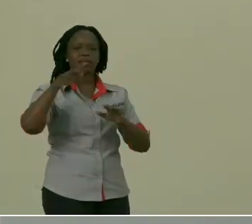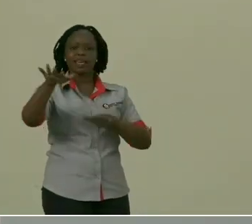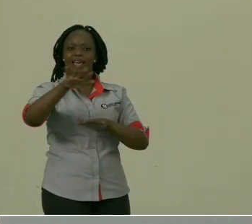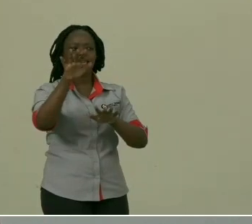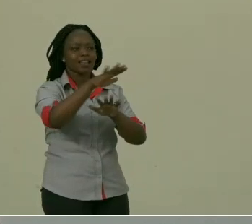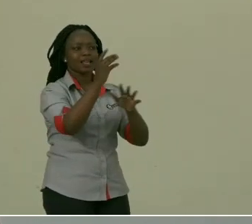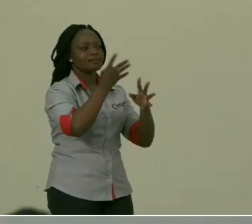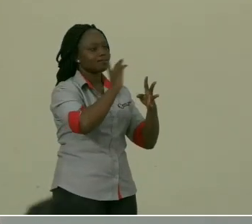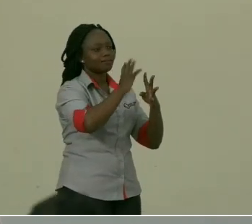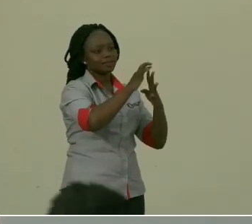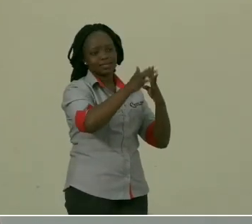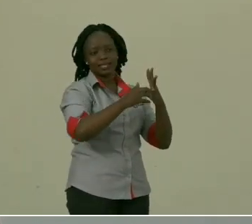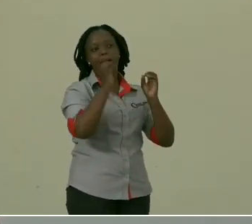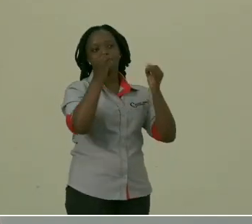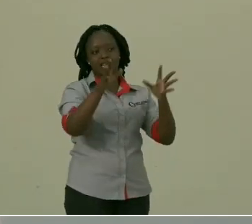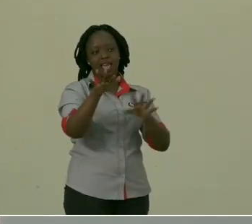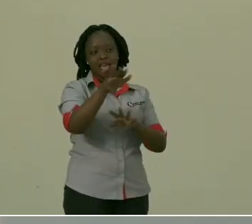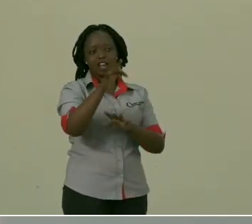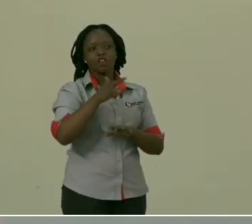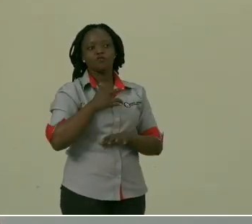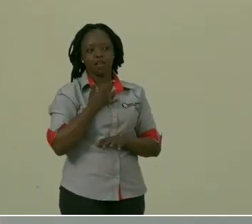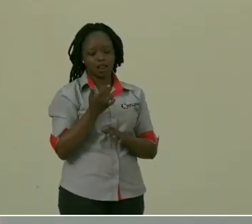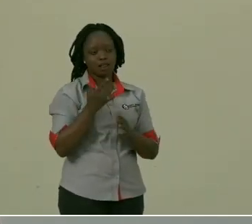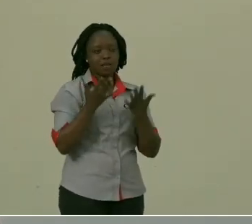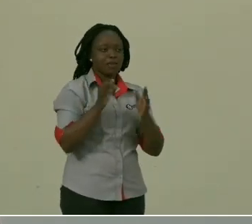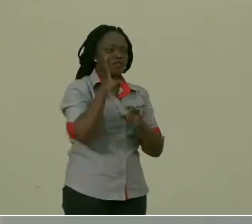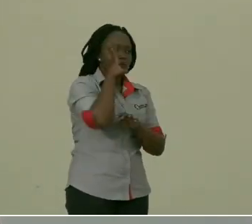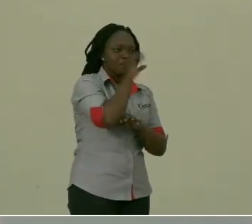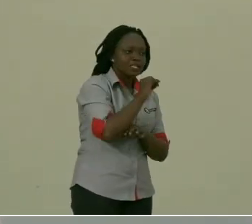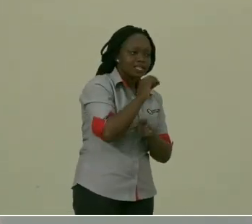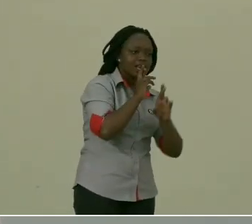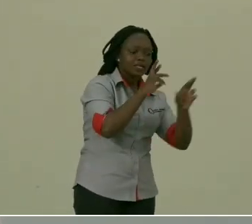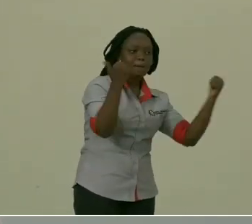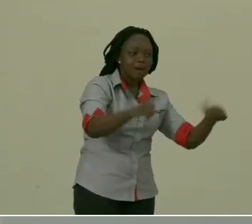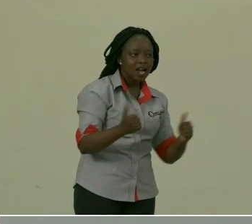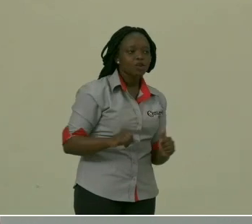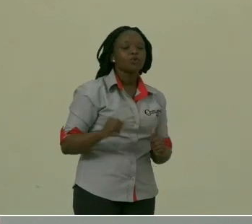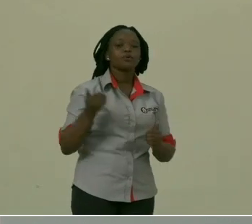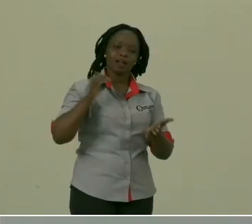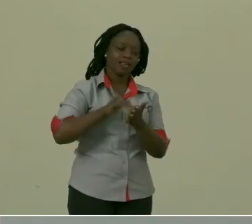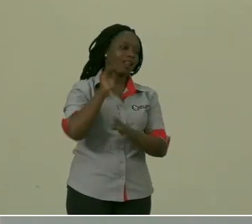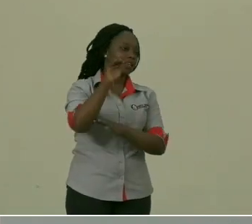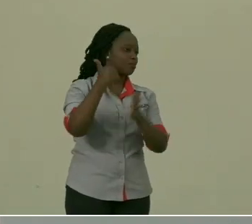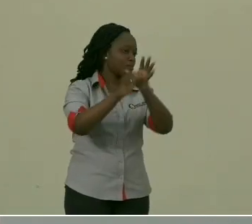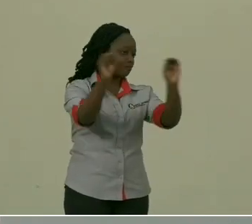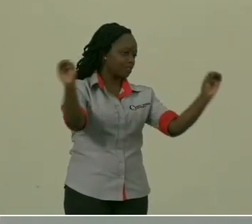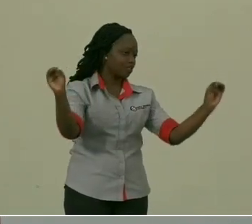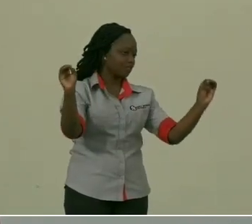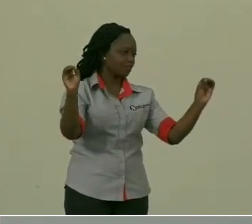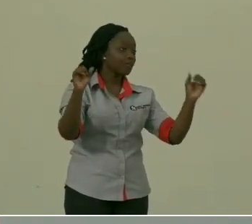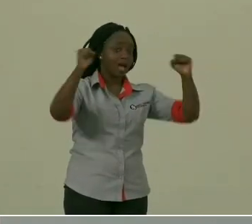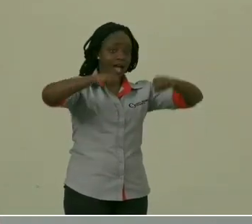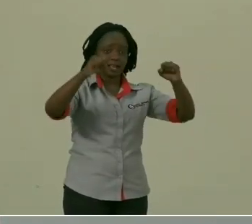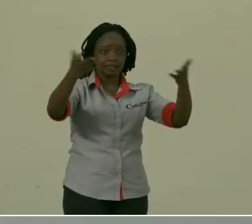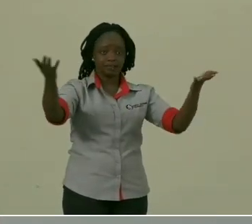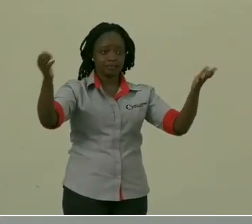if we focus now on responding to questions, we may miss what they're expected to present to us. So are we in agreement